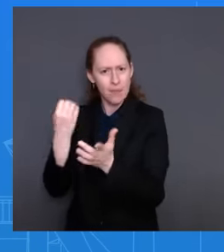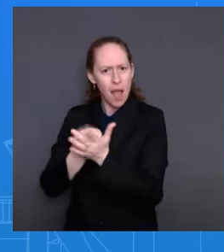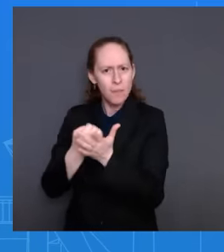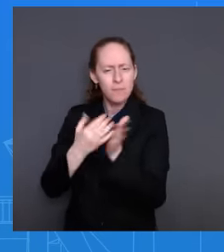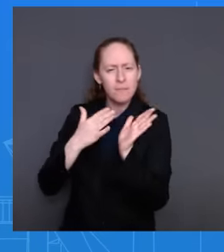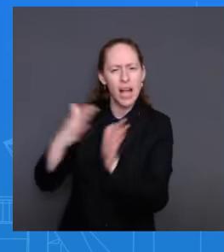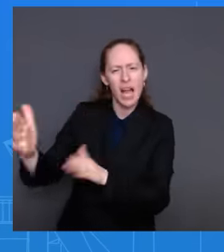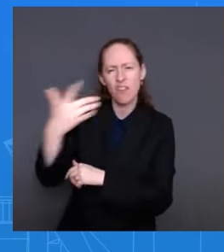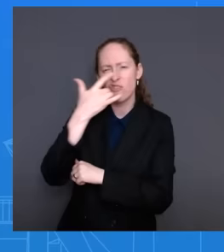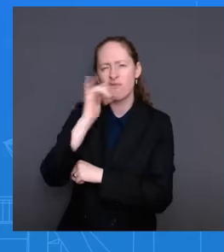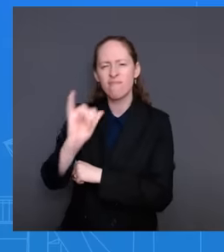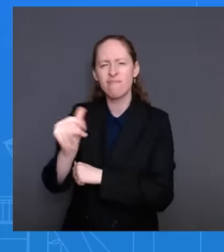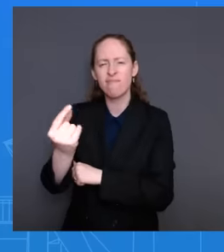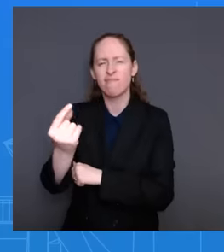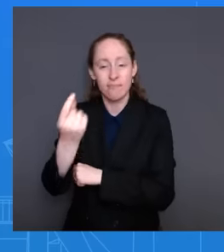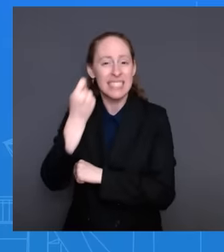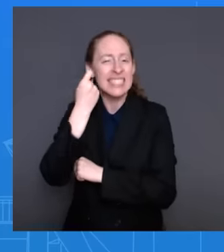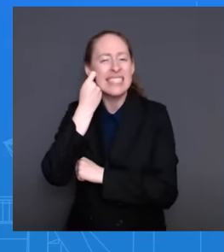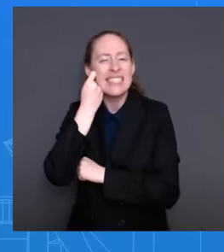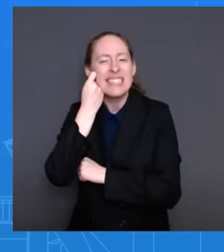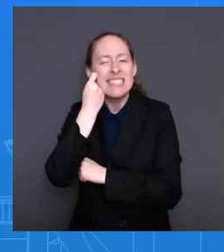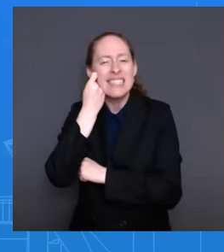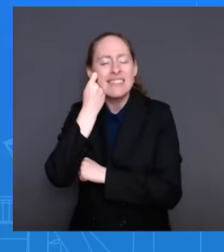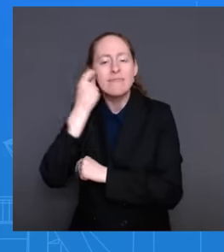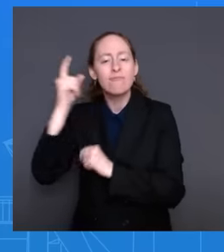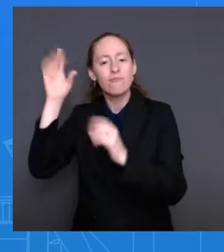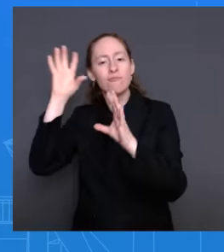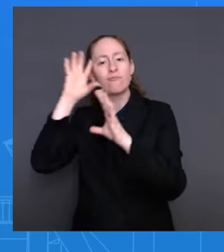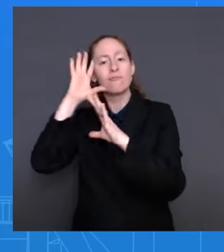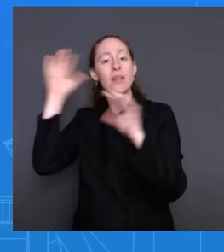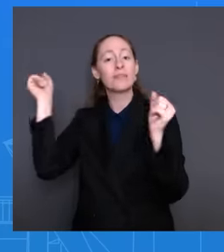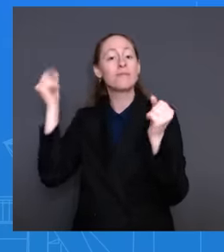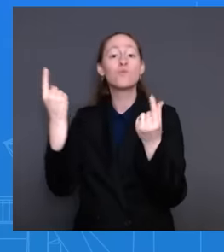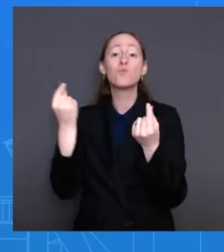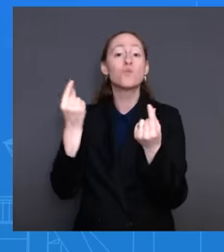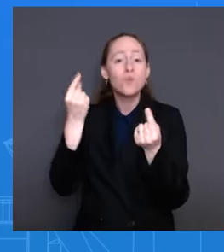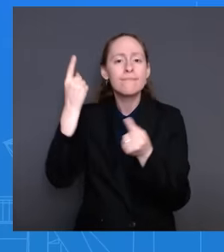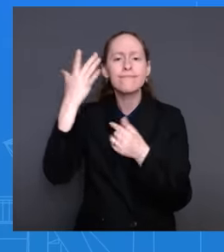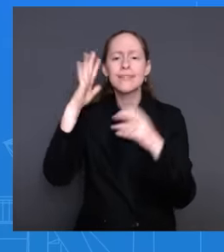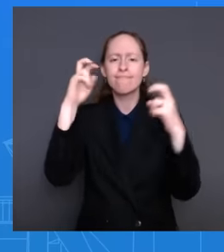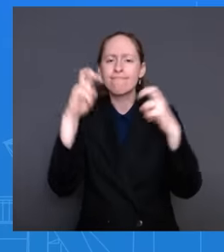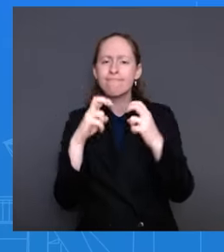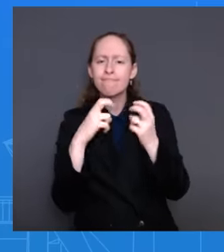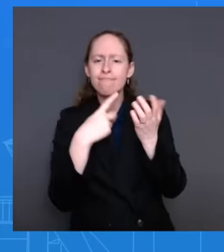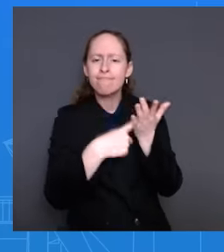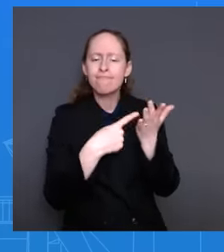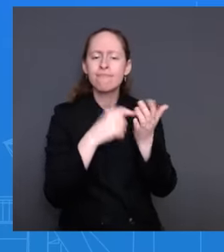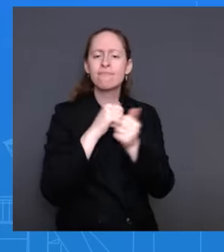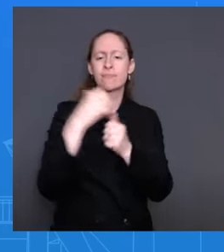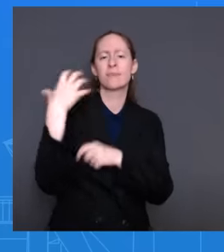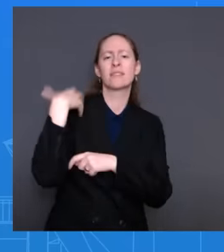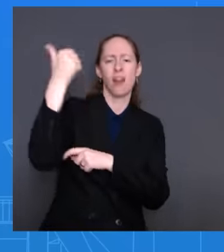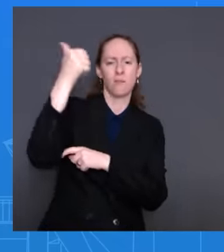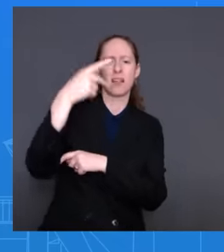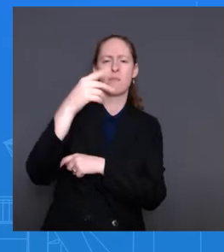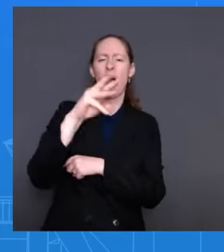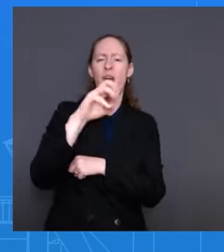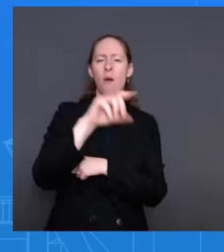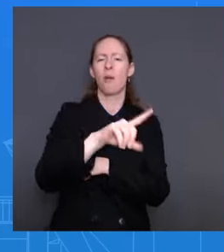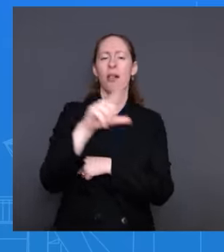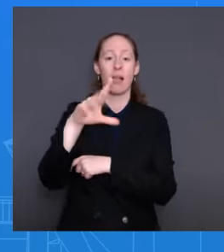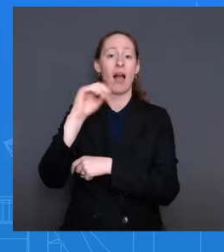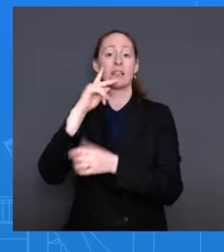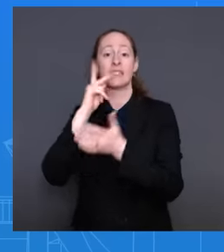meeting with Chair Powell, along with Secretary Yellen and myself. It was a very constructive